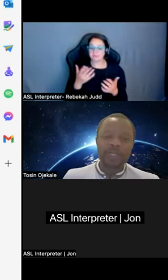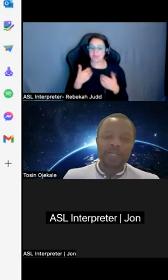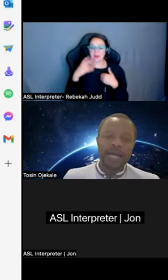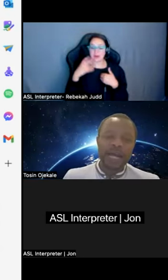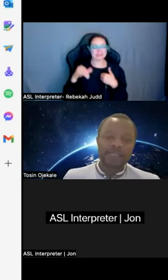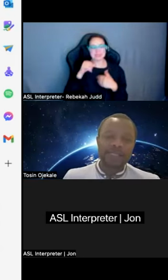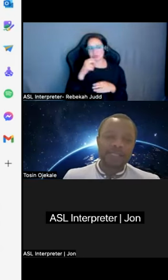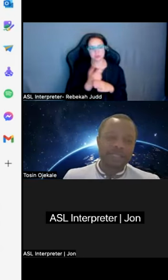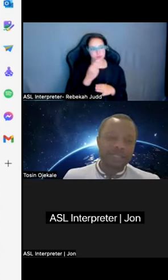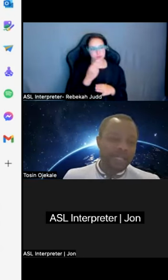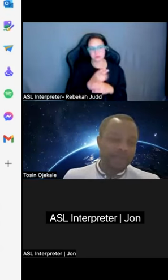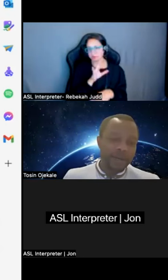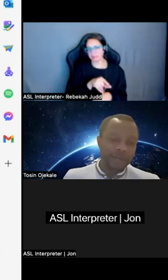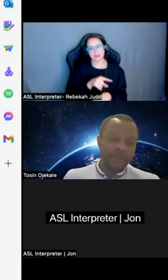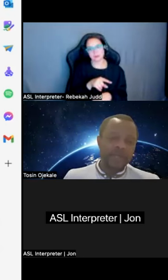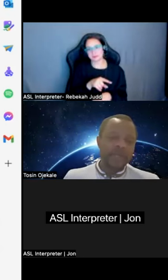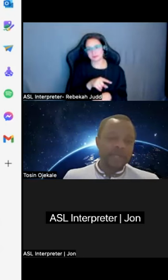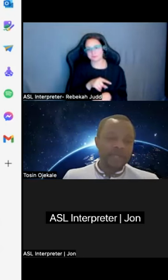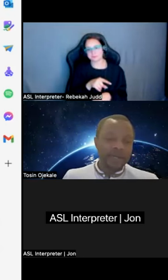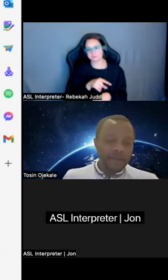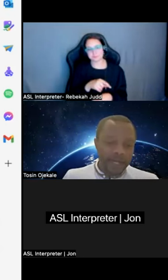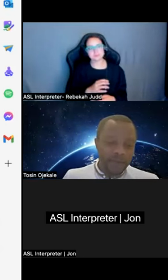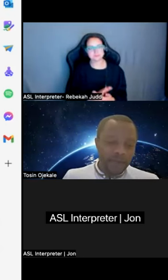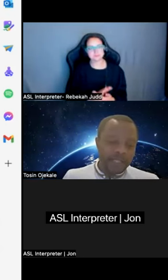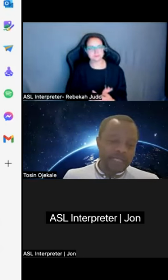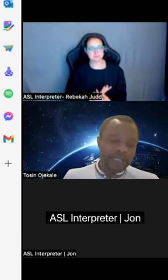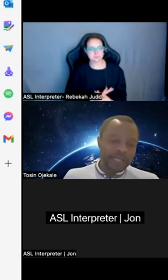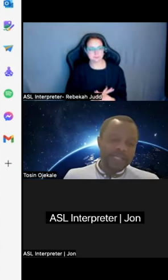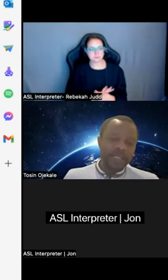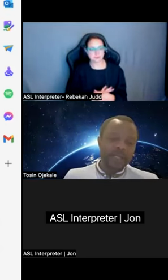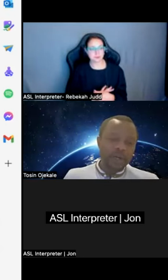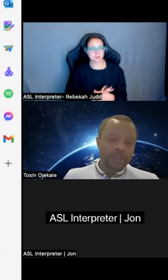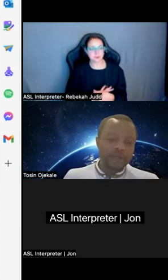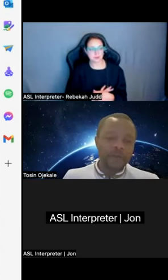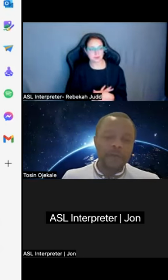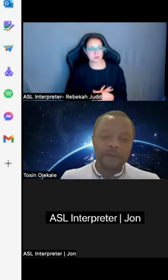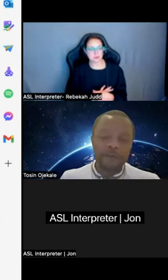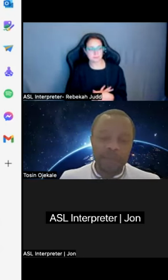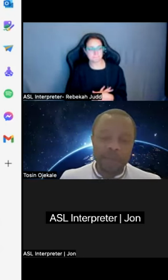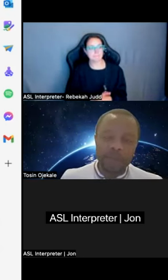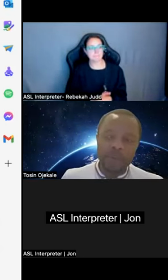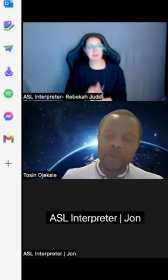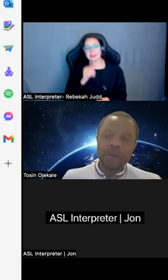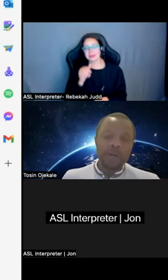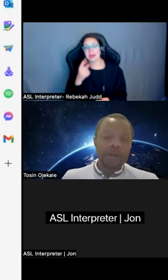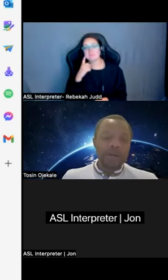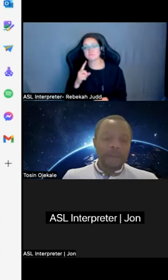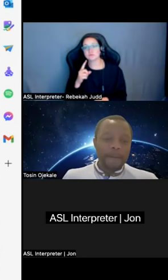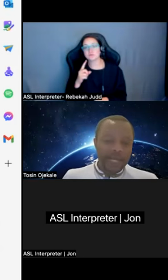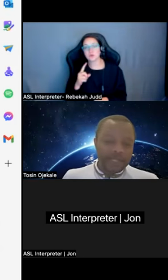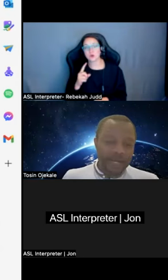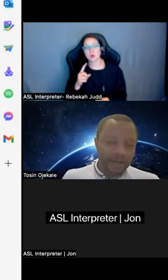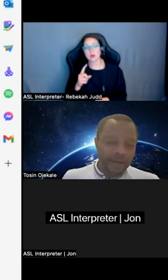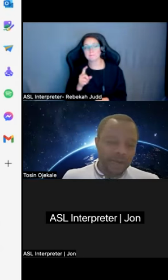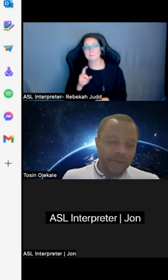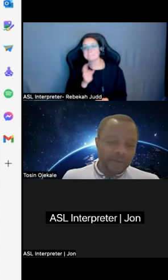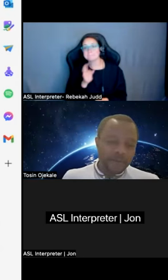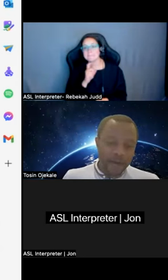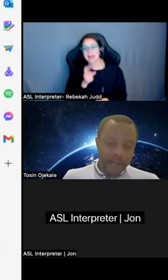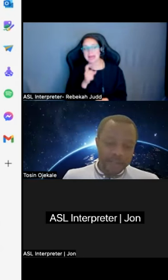suppression that has this label. Then the final one here says not for flammable